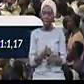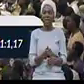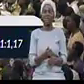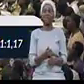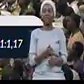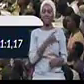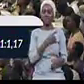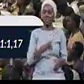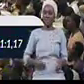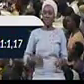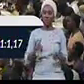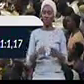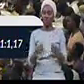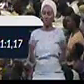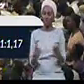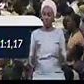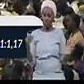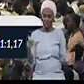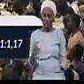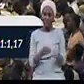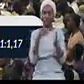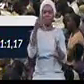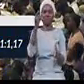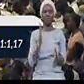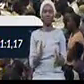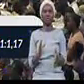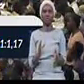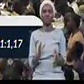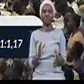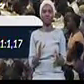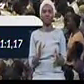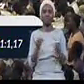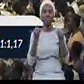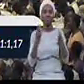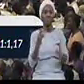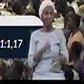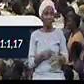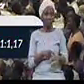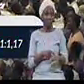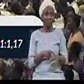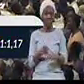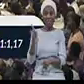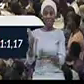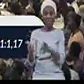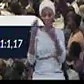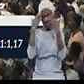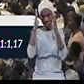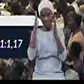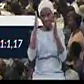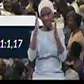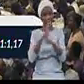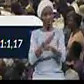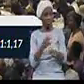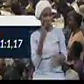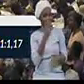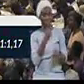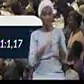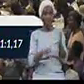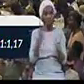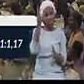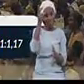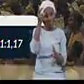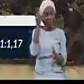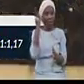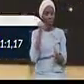not see what is behind the curtain, they do not see what Satan was planning for